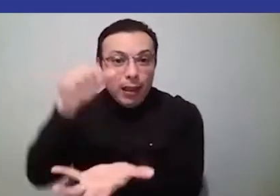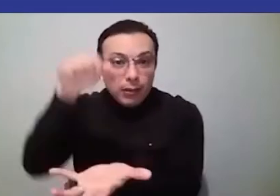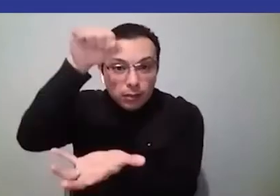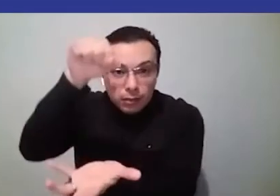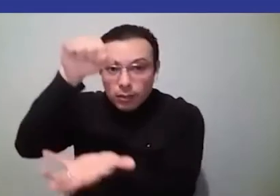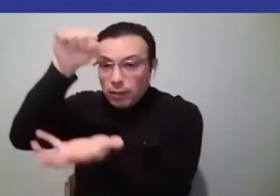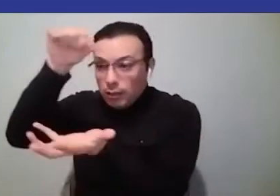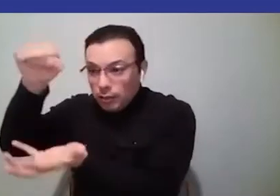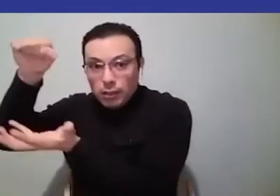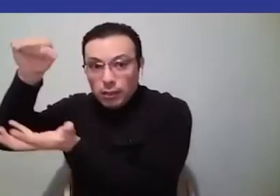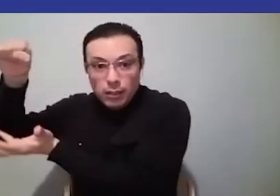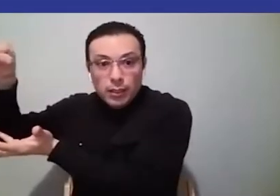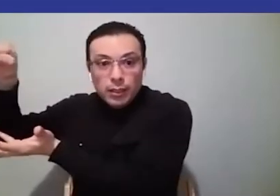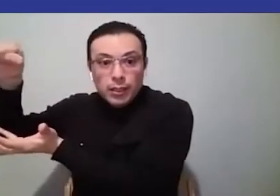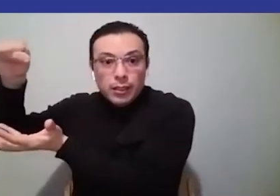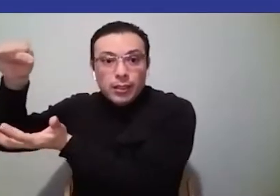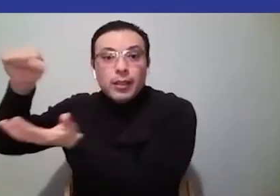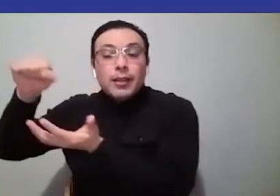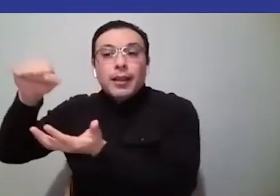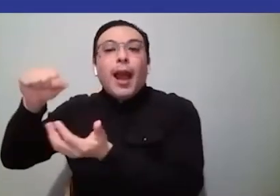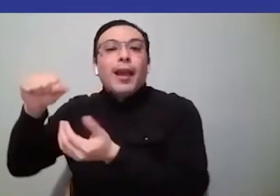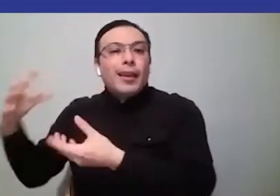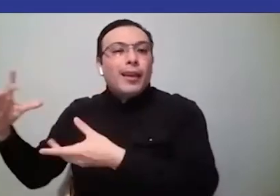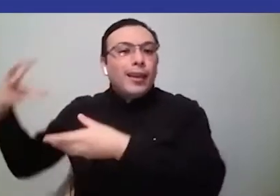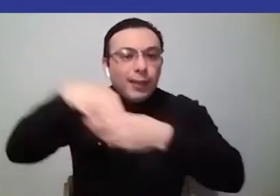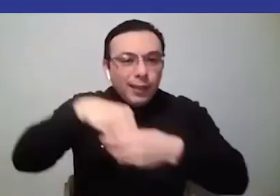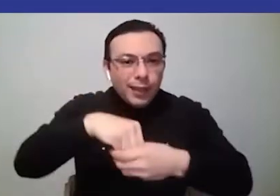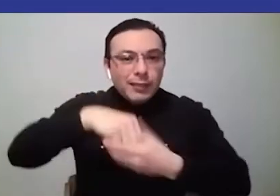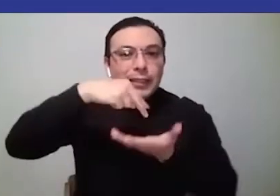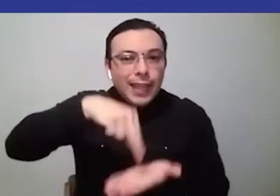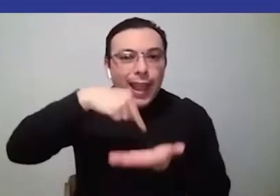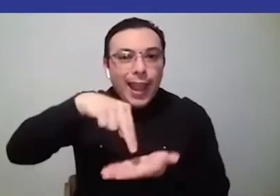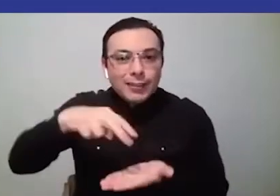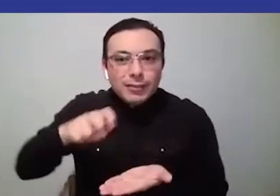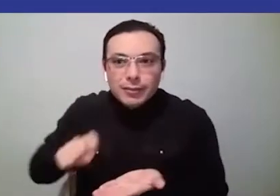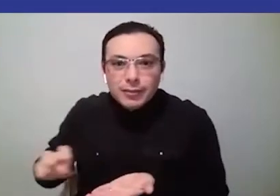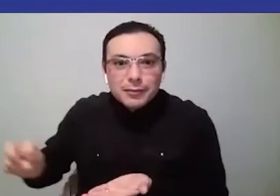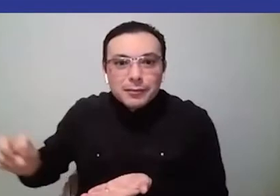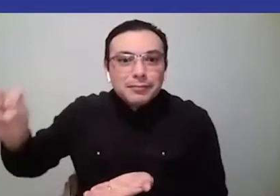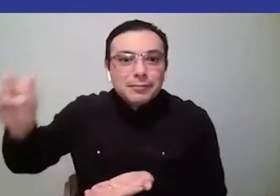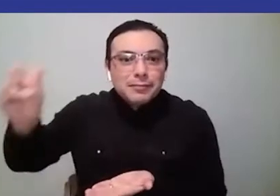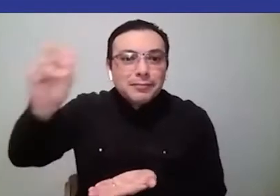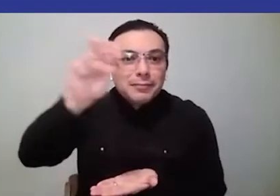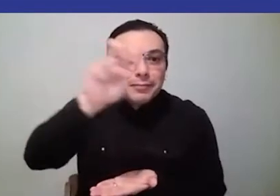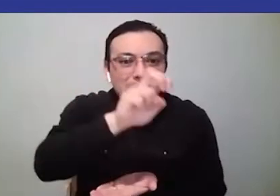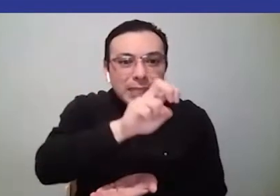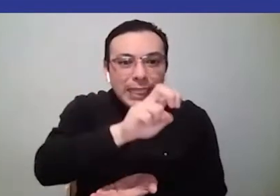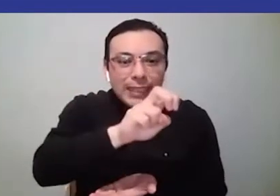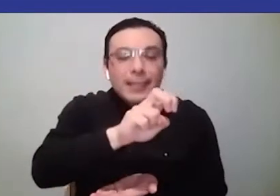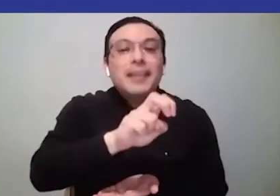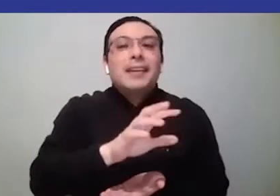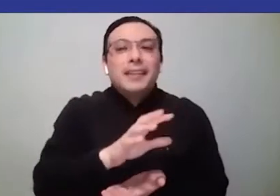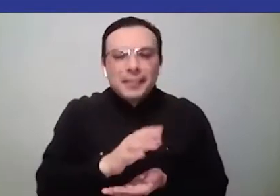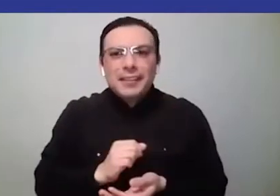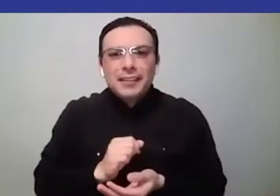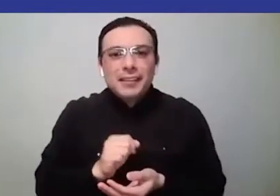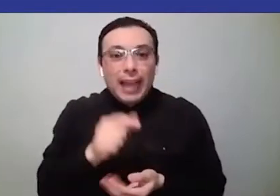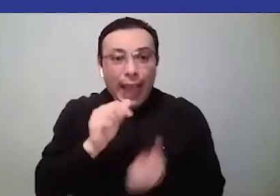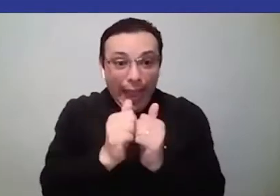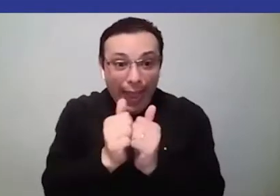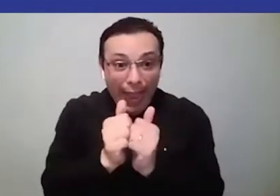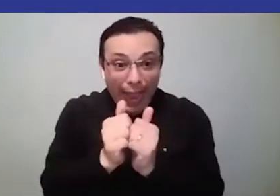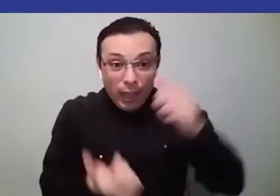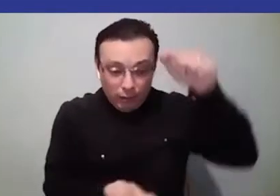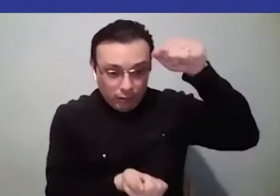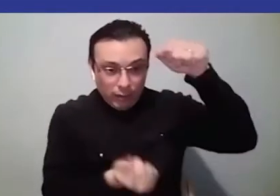of Nichugni, the dance and the stories of that dance. To make this, I had to learn first because I didn't know how to work with